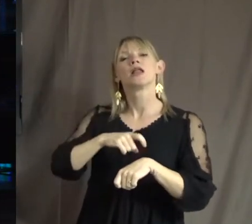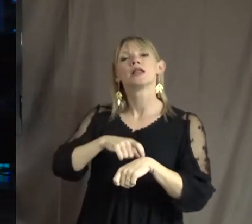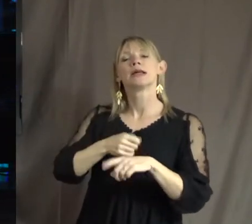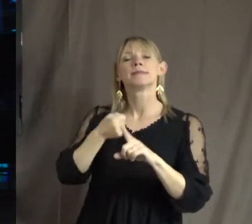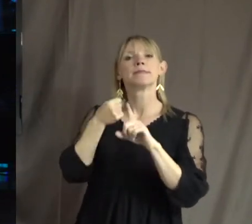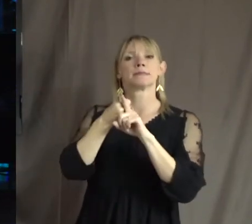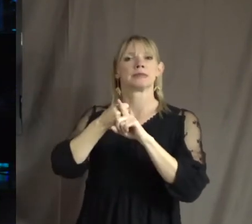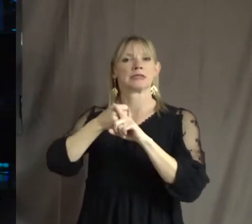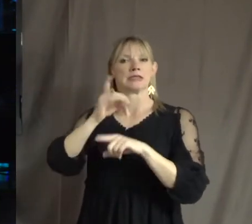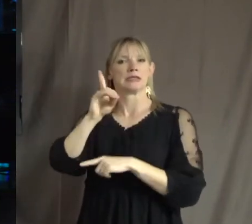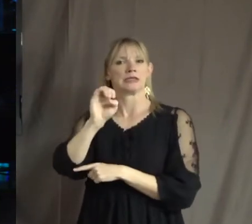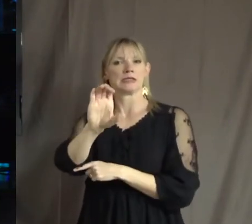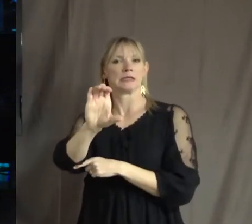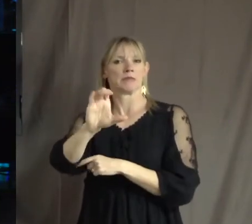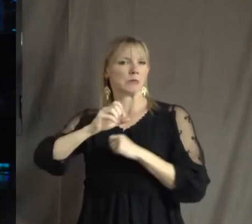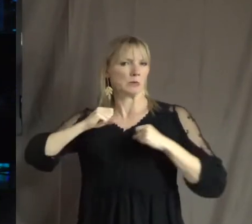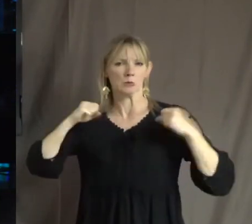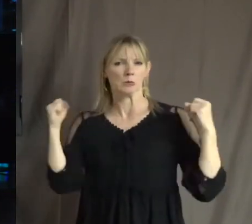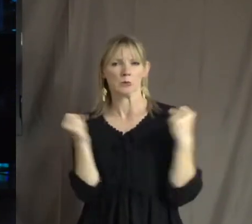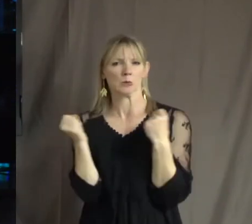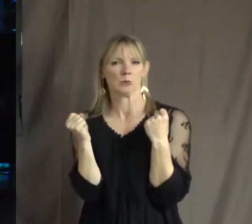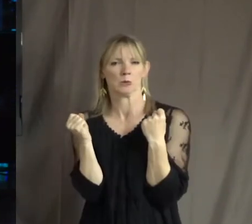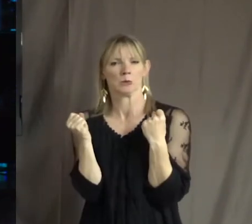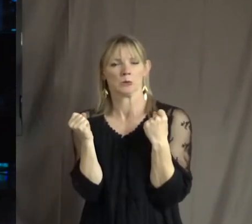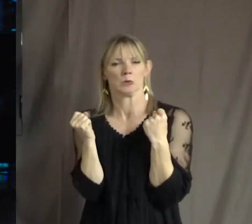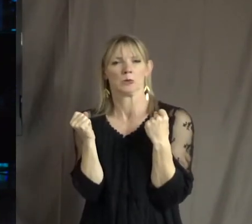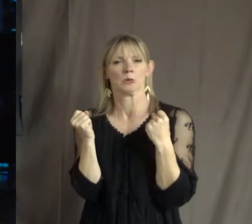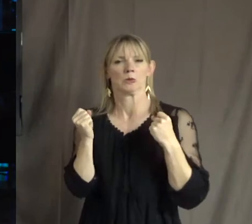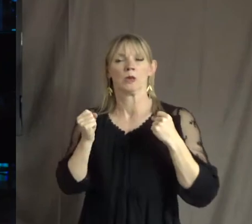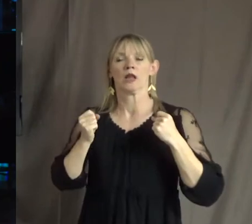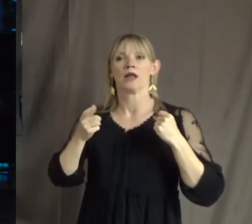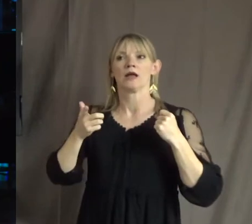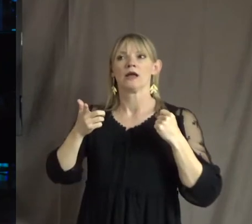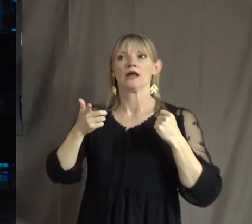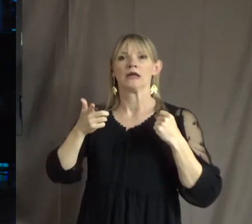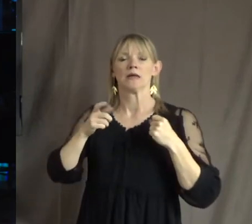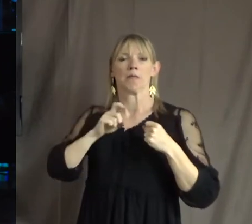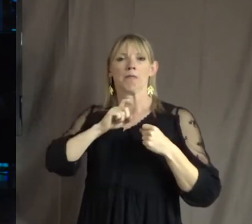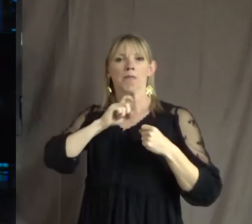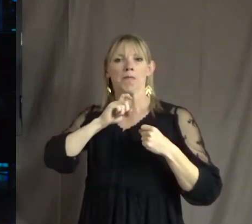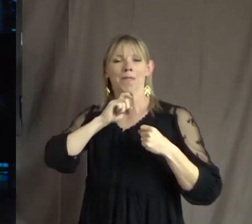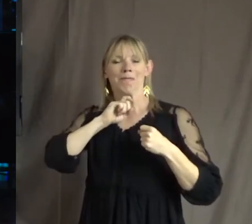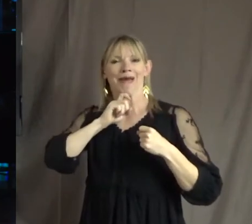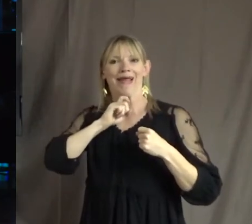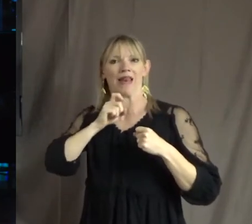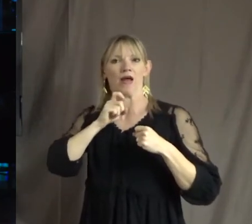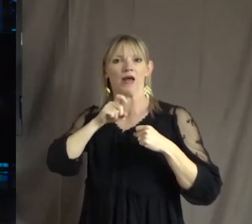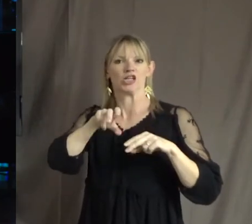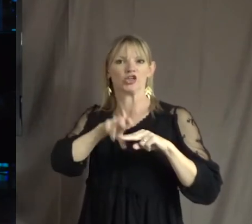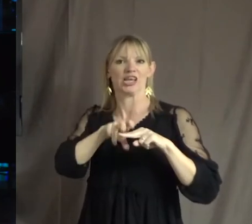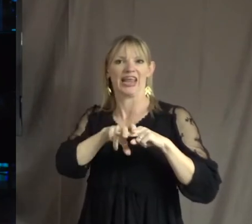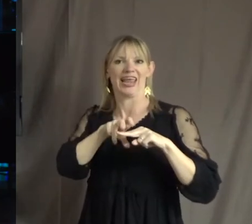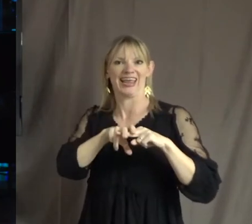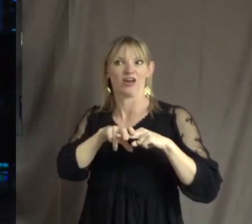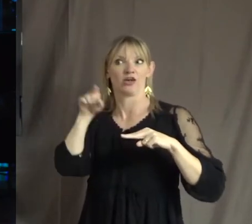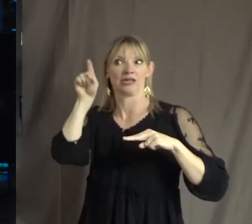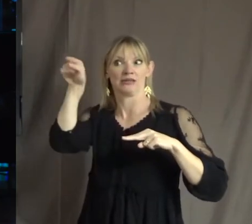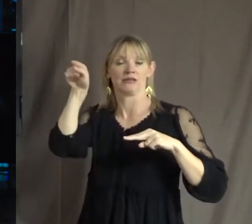was December, and I was sitting upon a metal folding chair at a